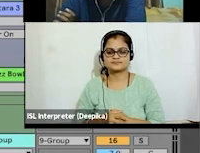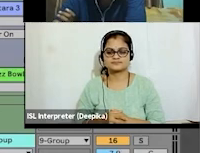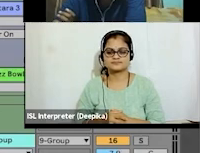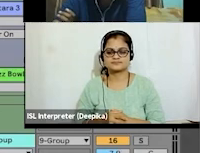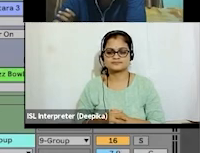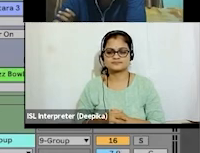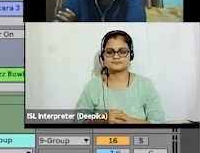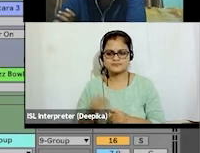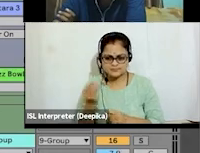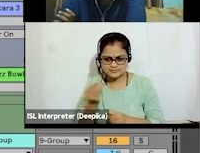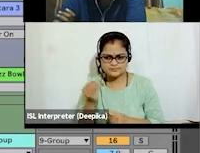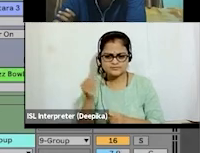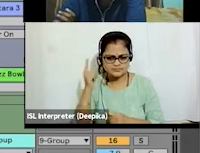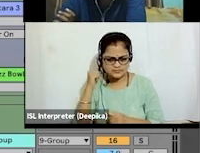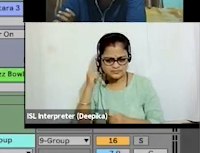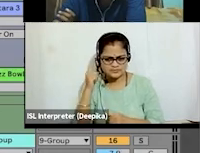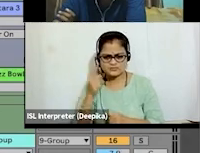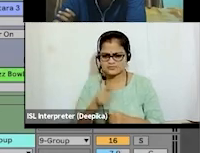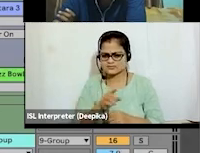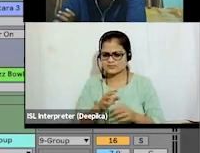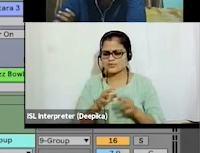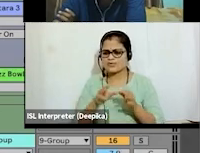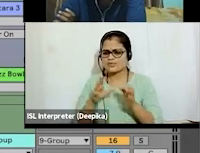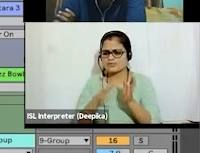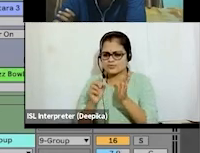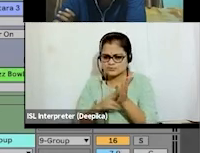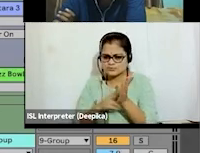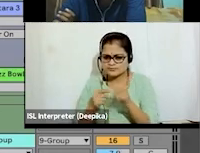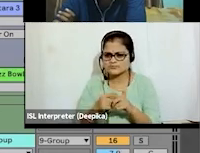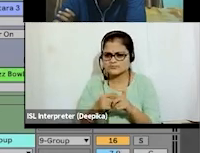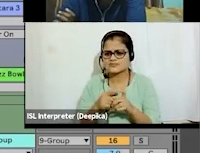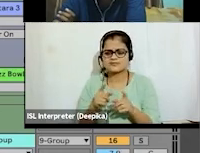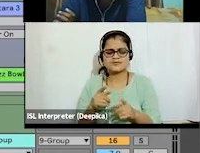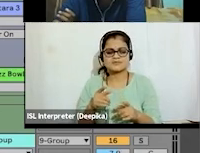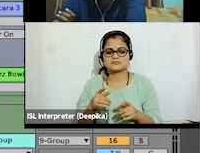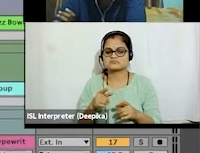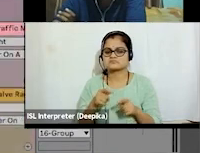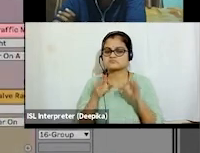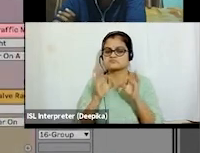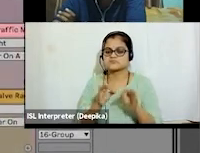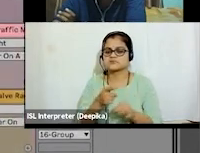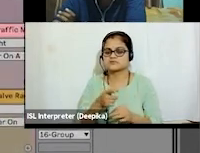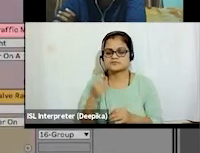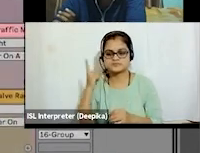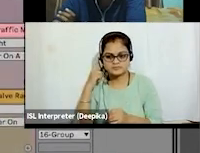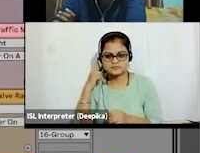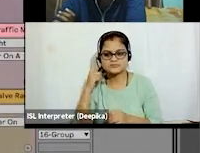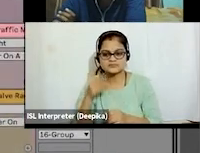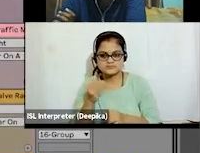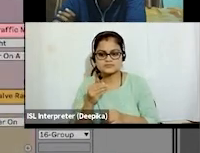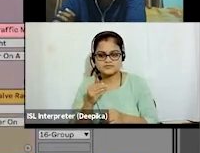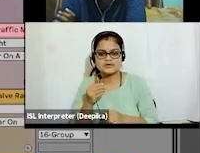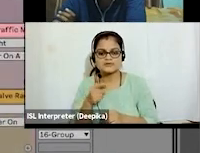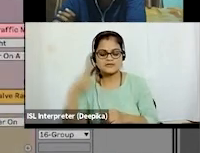I don't know if you can hear that well because I think my sound's in mono and this thing is being panned like crazy. Yeah, but it still sounds crazy.